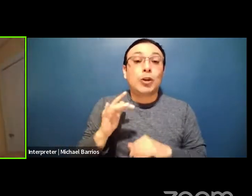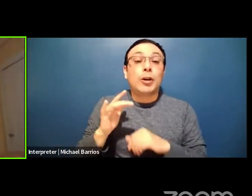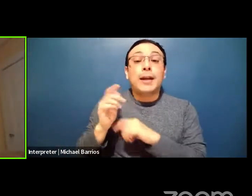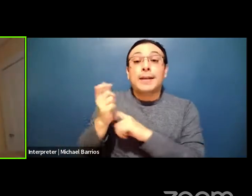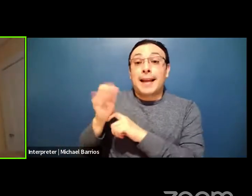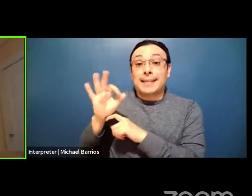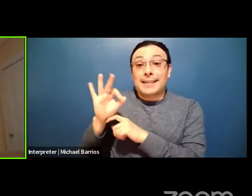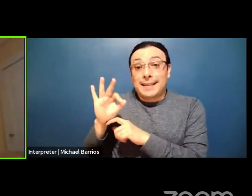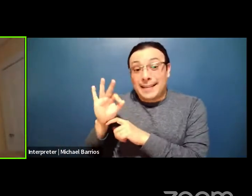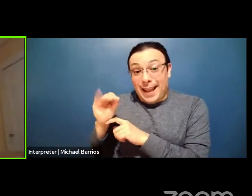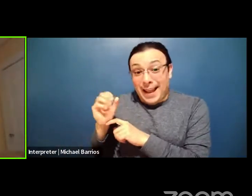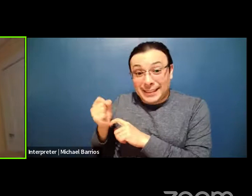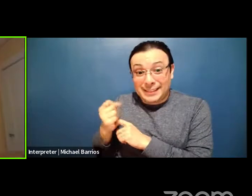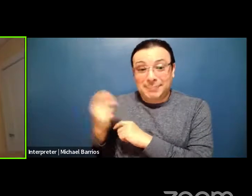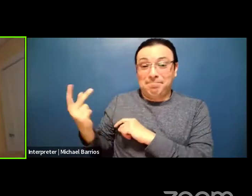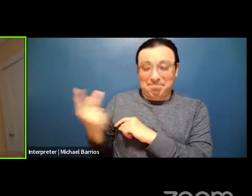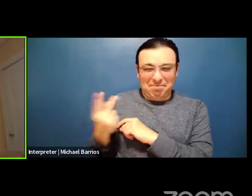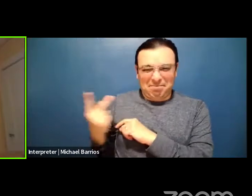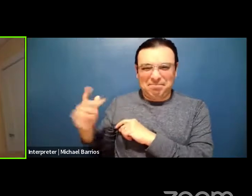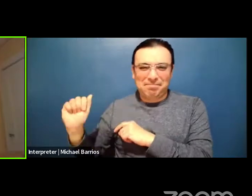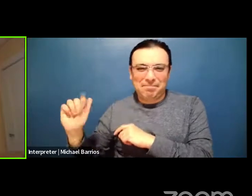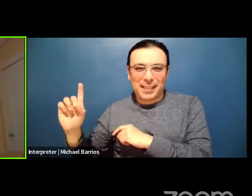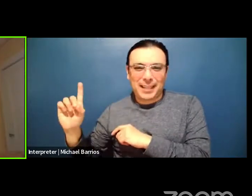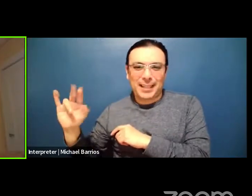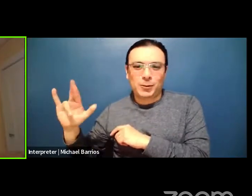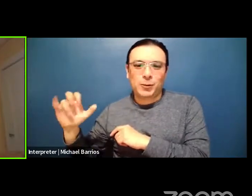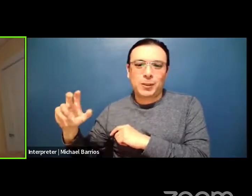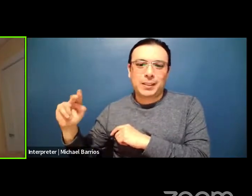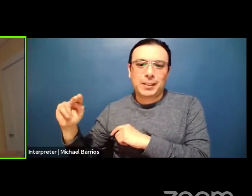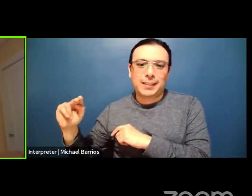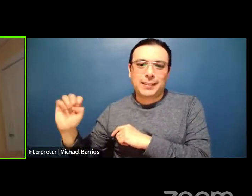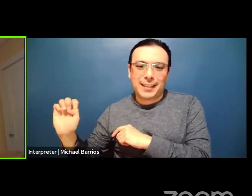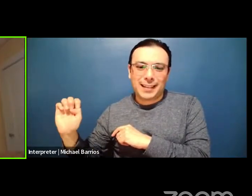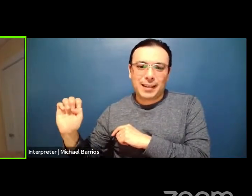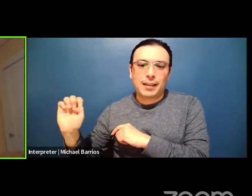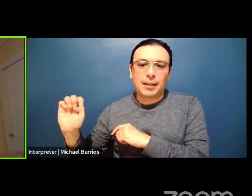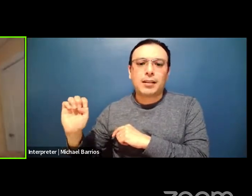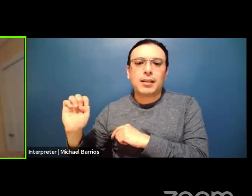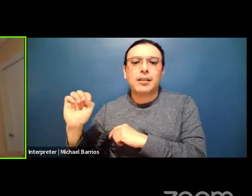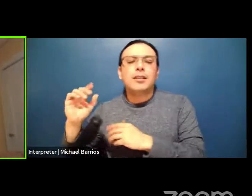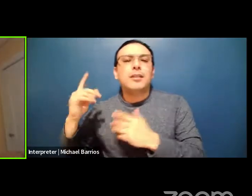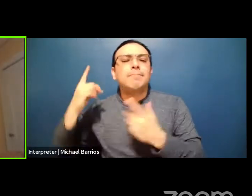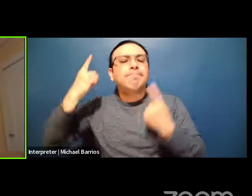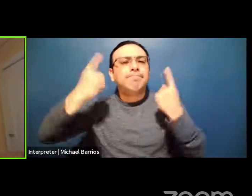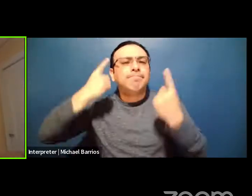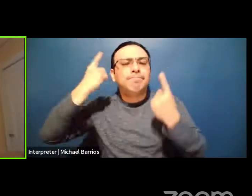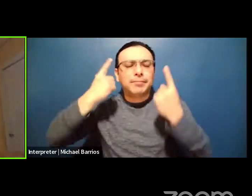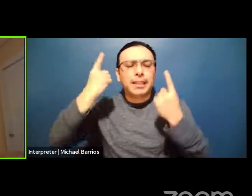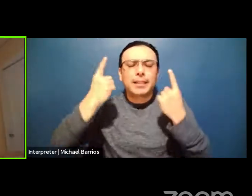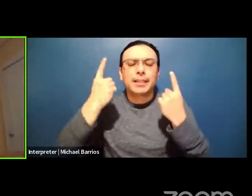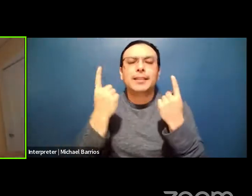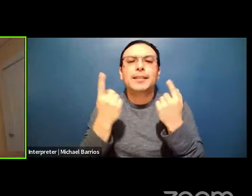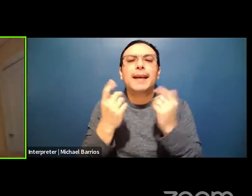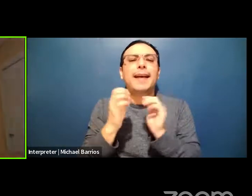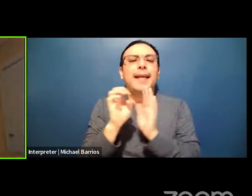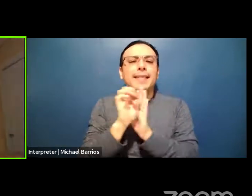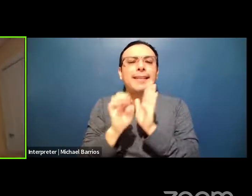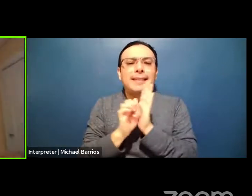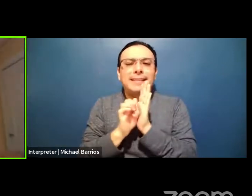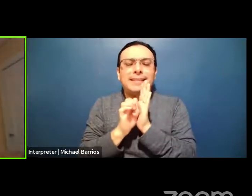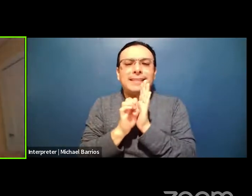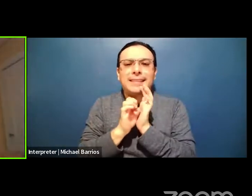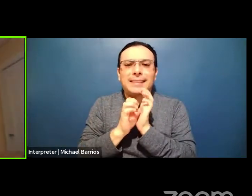I led a project built around the bioethical dilemmas that arise when non-disabled